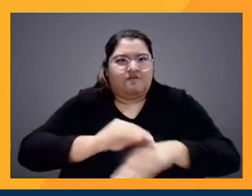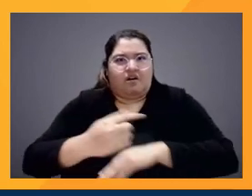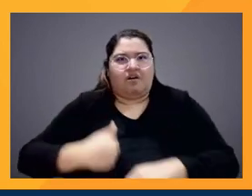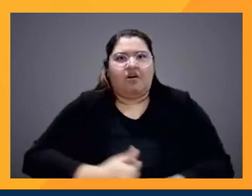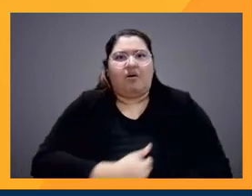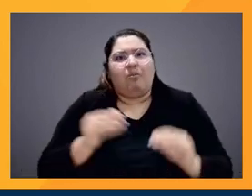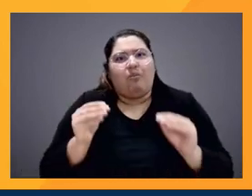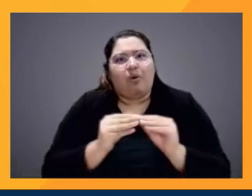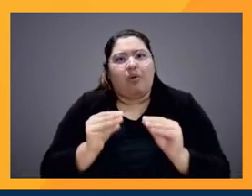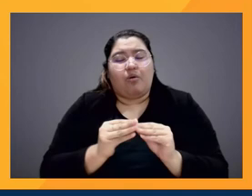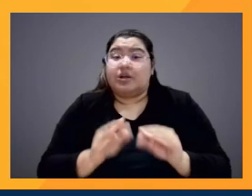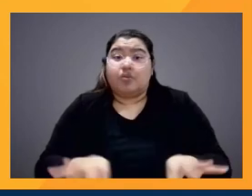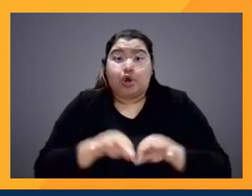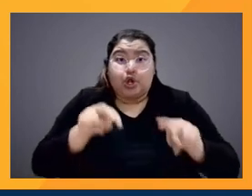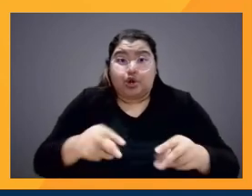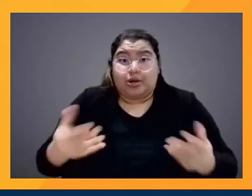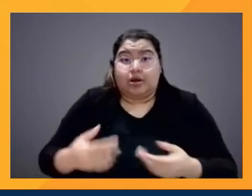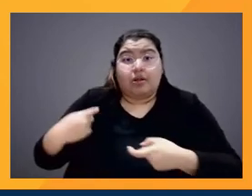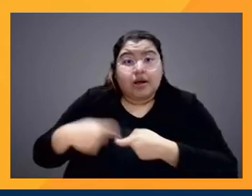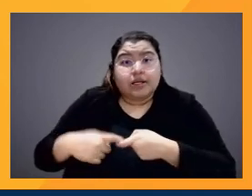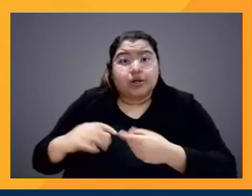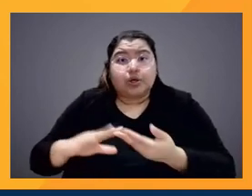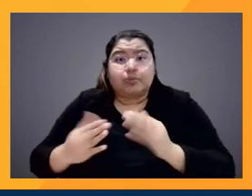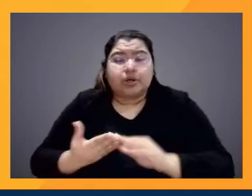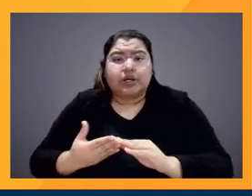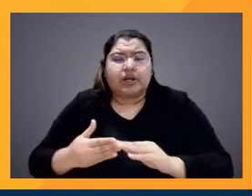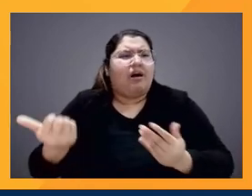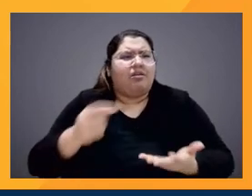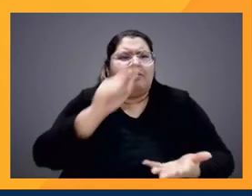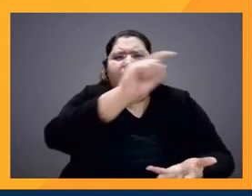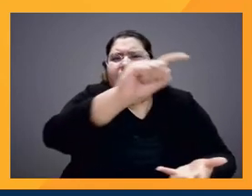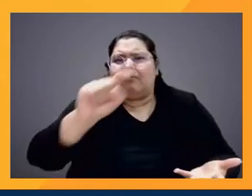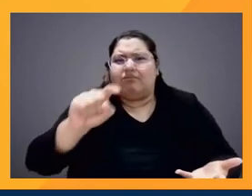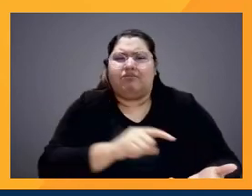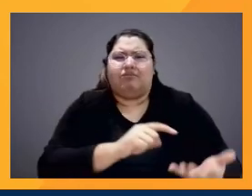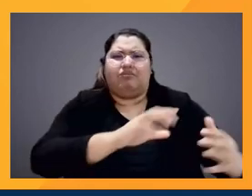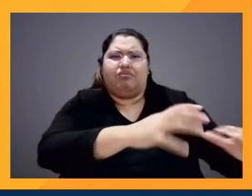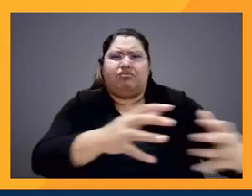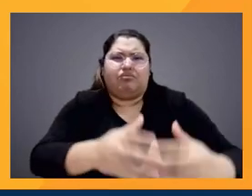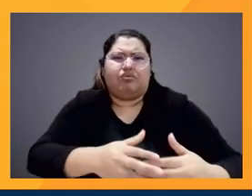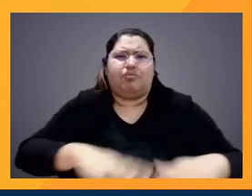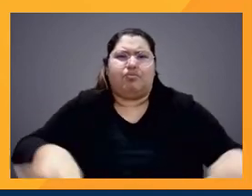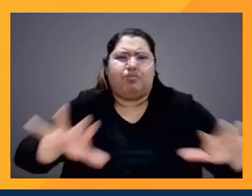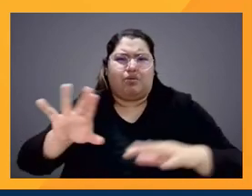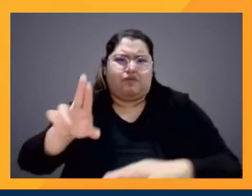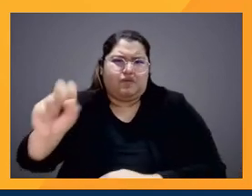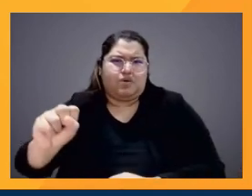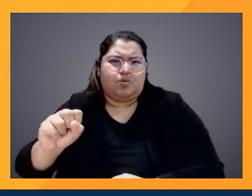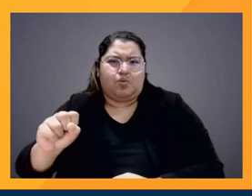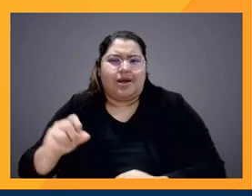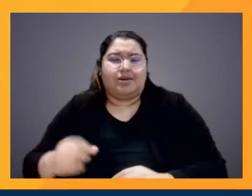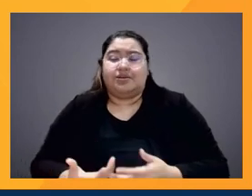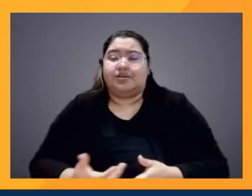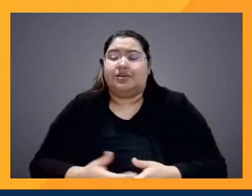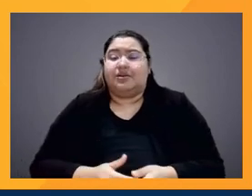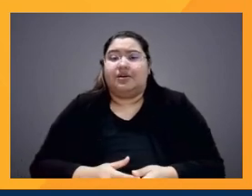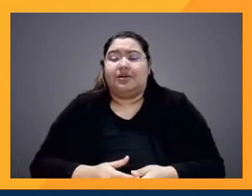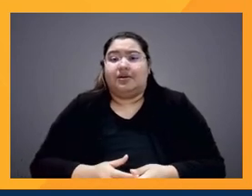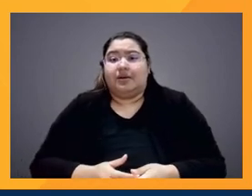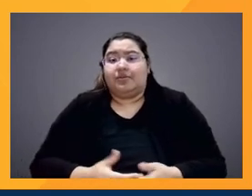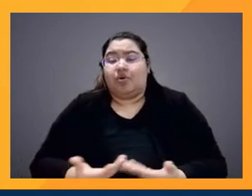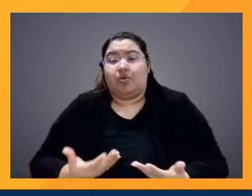Yeah, I think we're probably going to give pretty similar answers, right? When I get up and I'm thinking about what I'm going to do